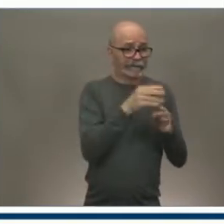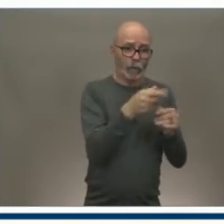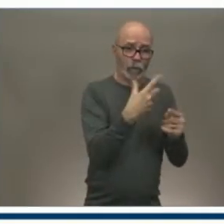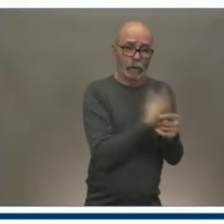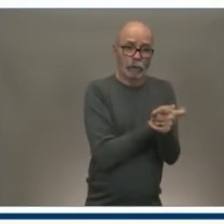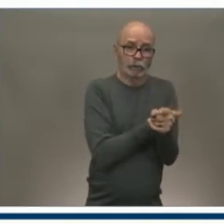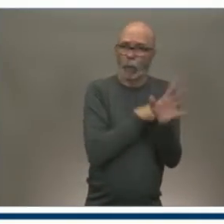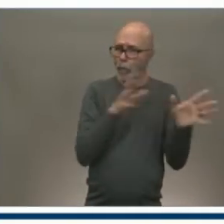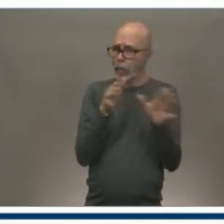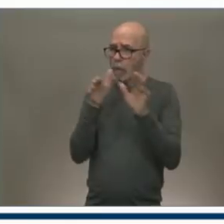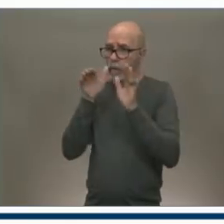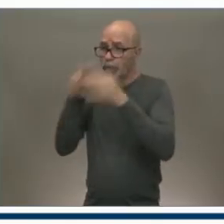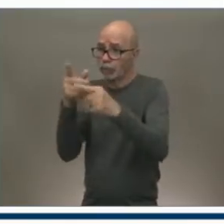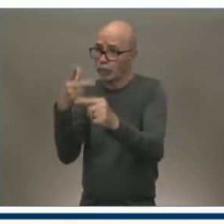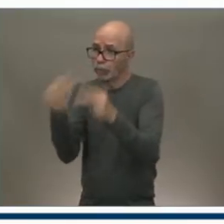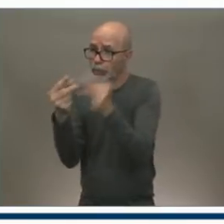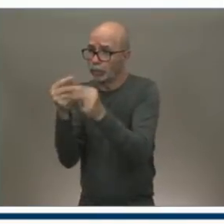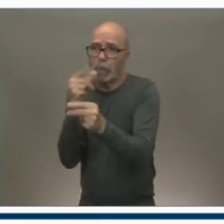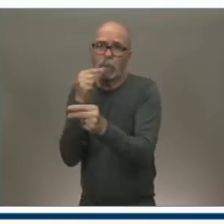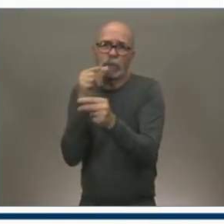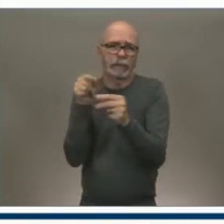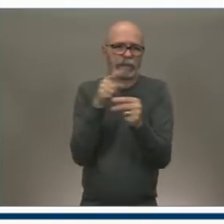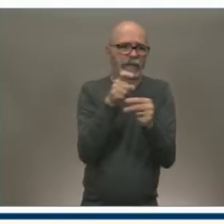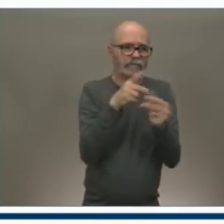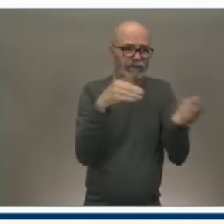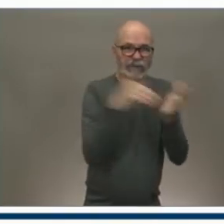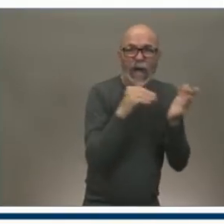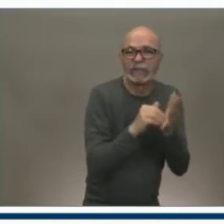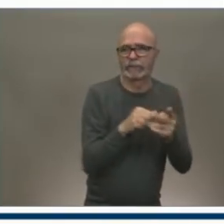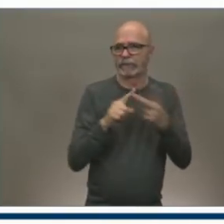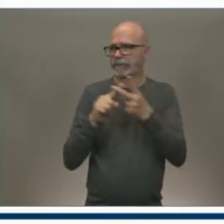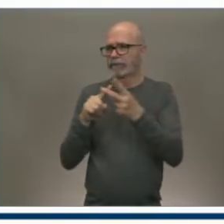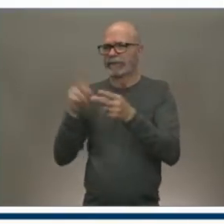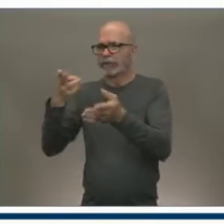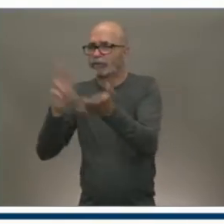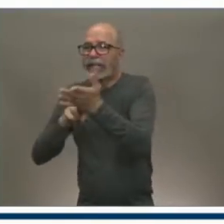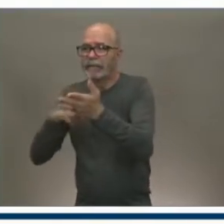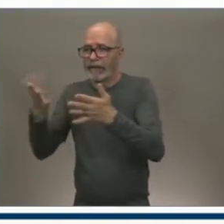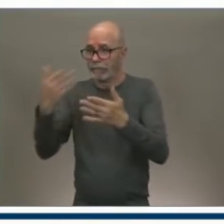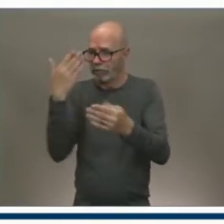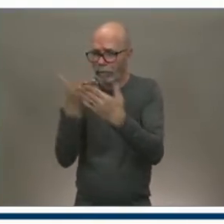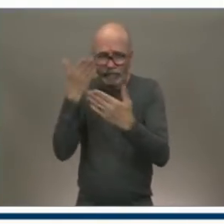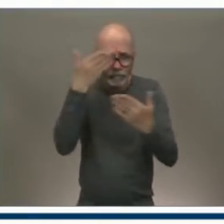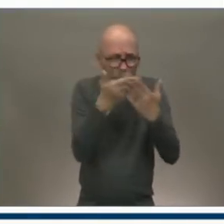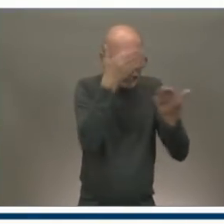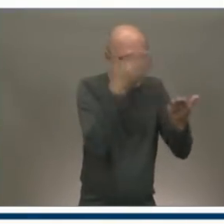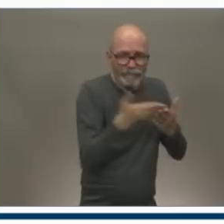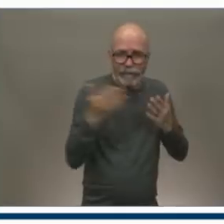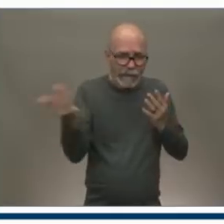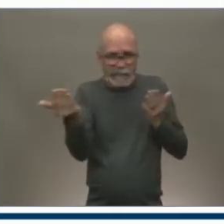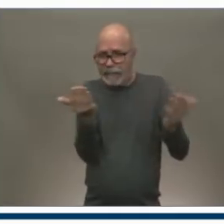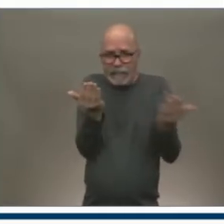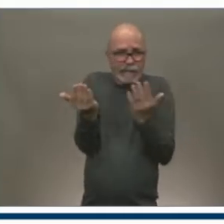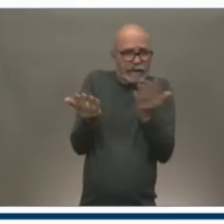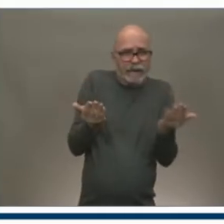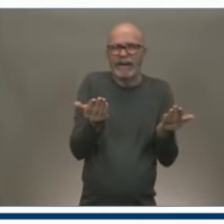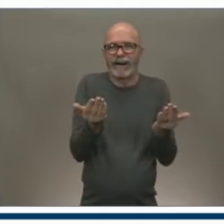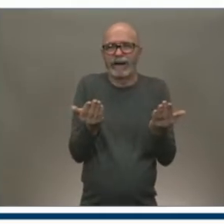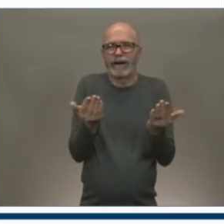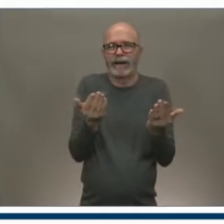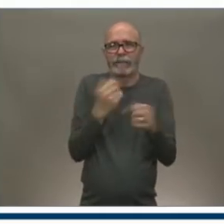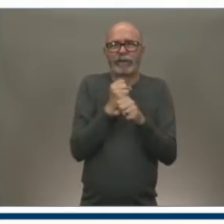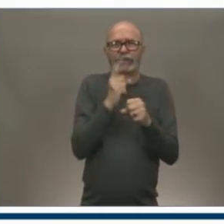have to have registration and validation that you're in the group, all those things, that actually substantively slows us